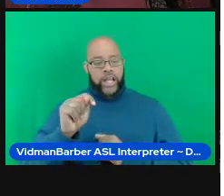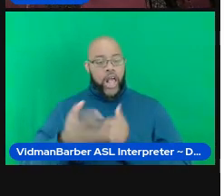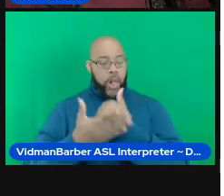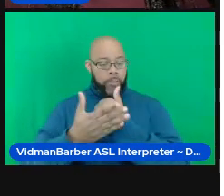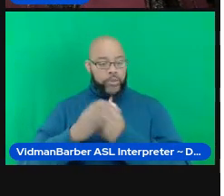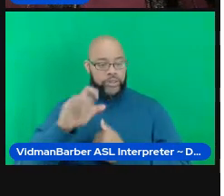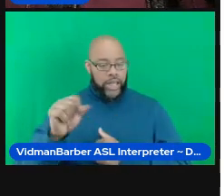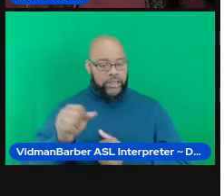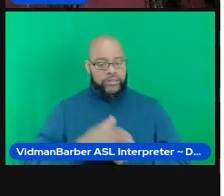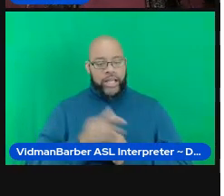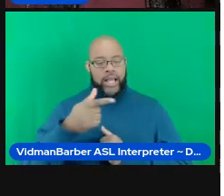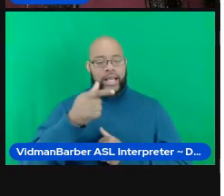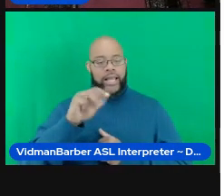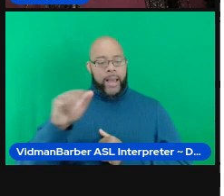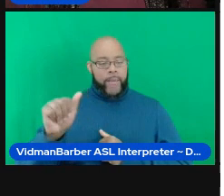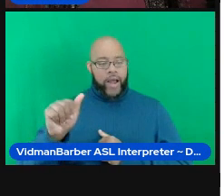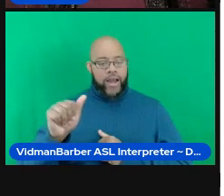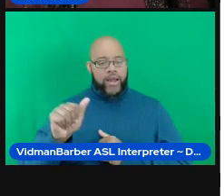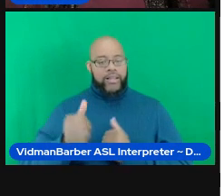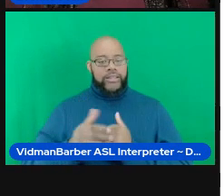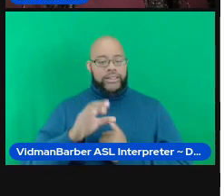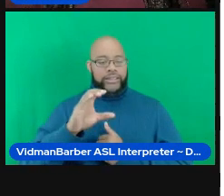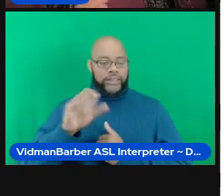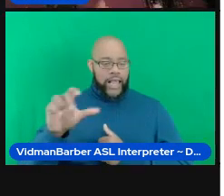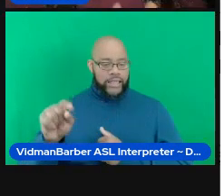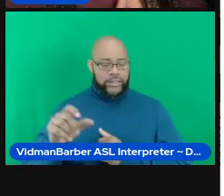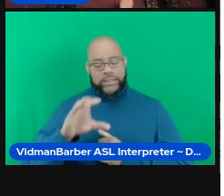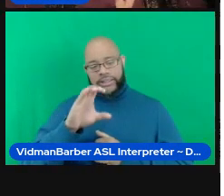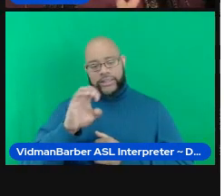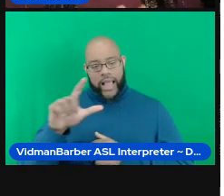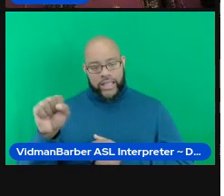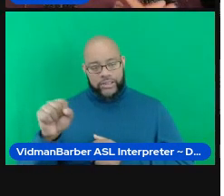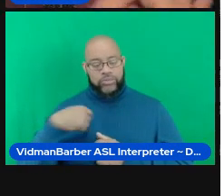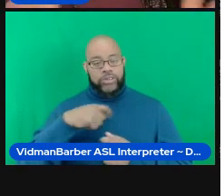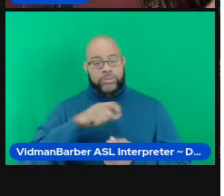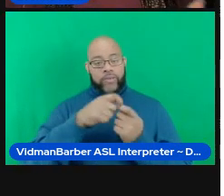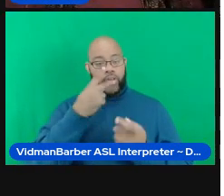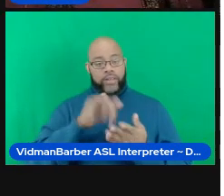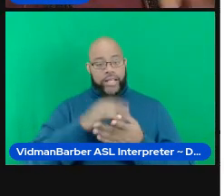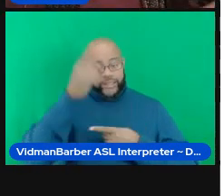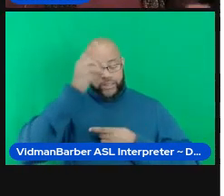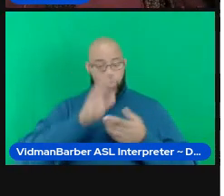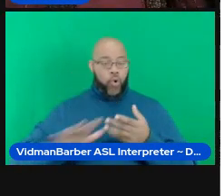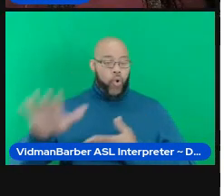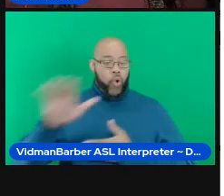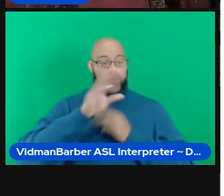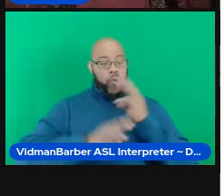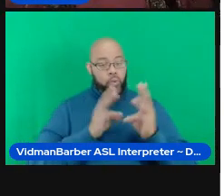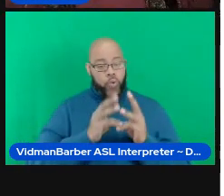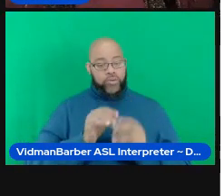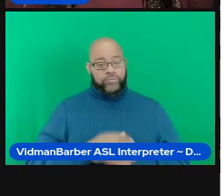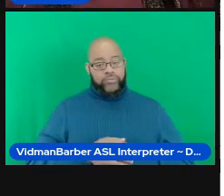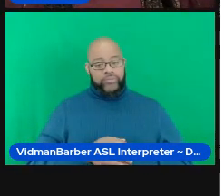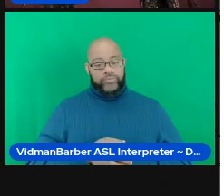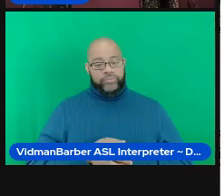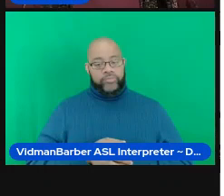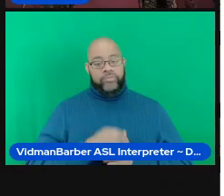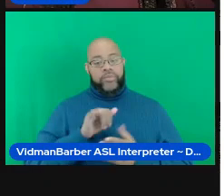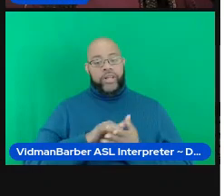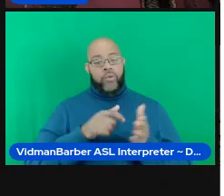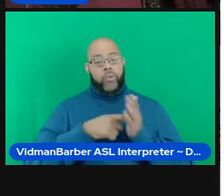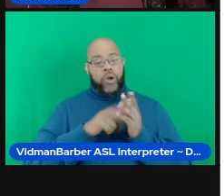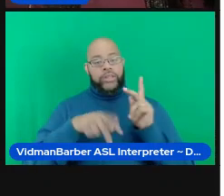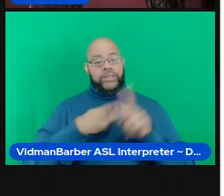gamma delta T cells. So if we specifically look at diseases across the globe or infections that require type 2